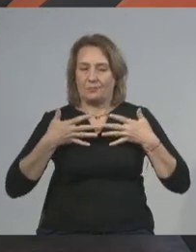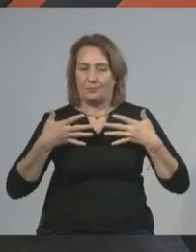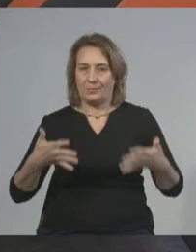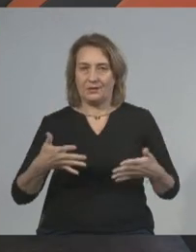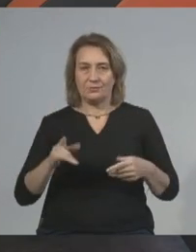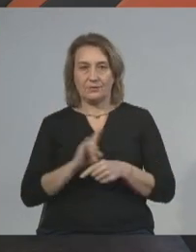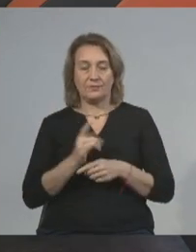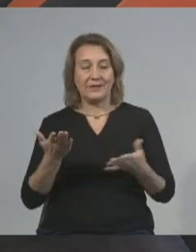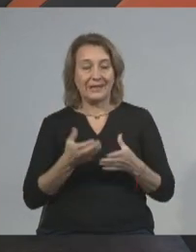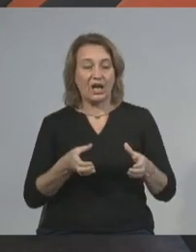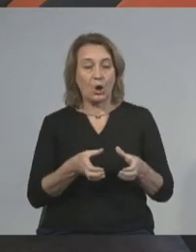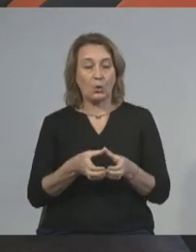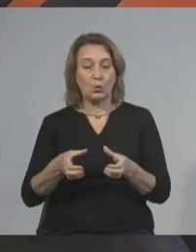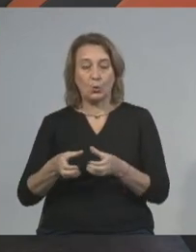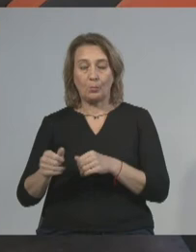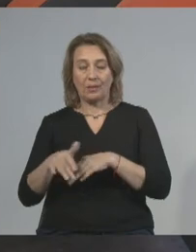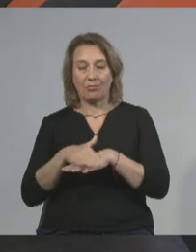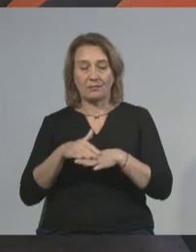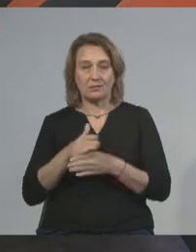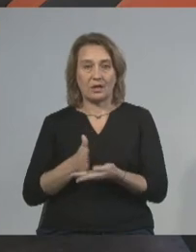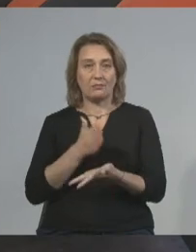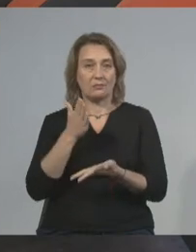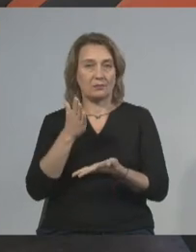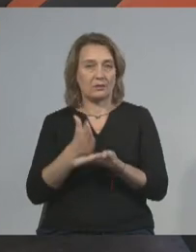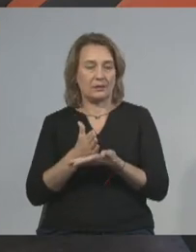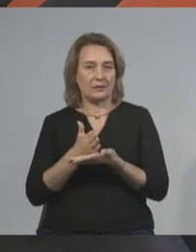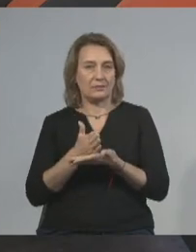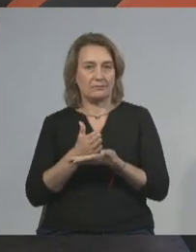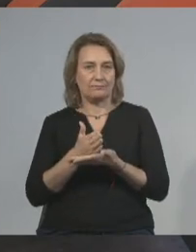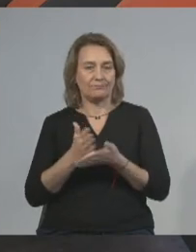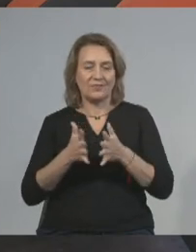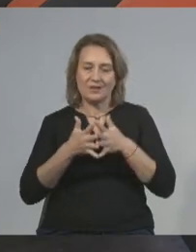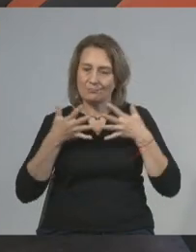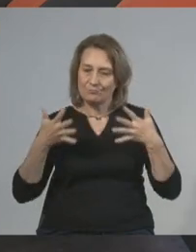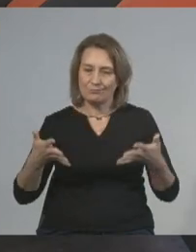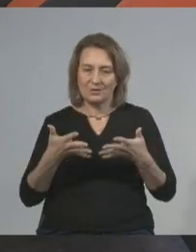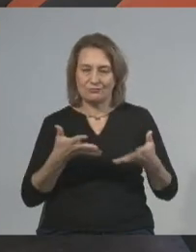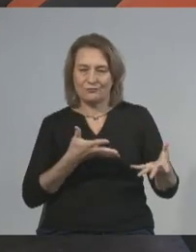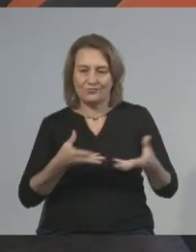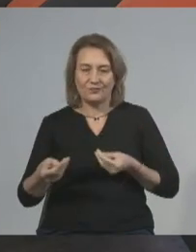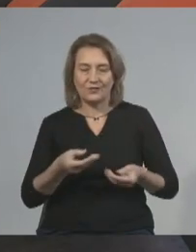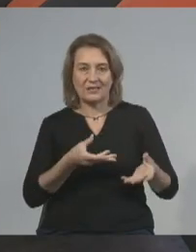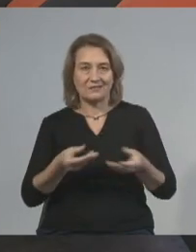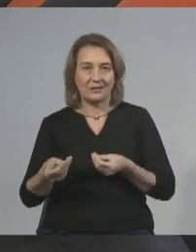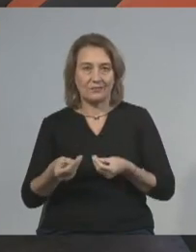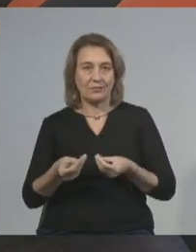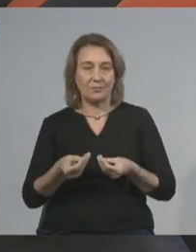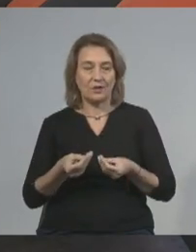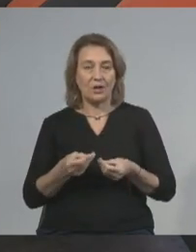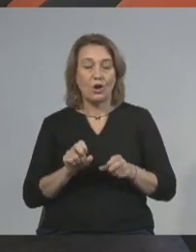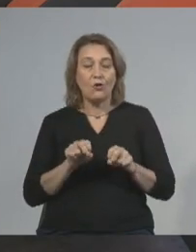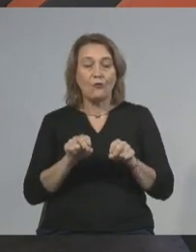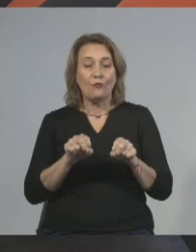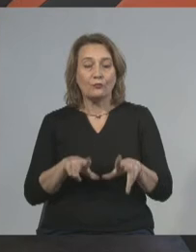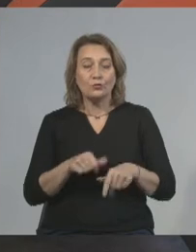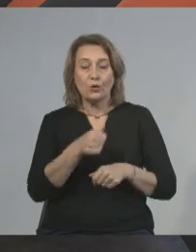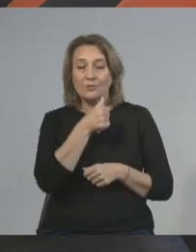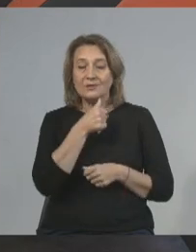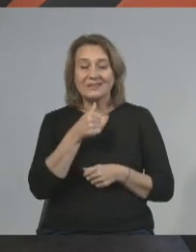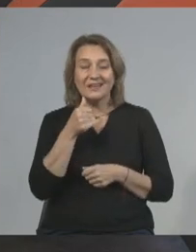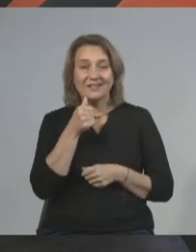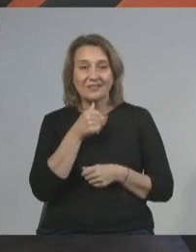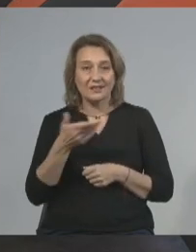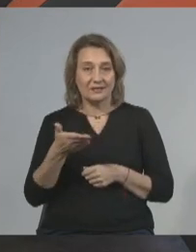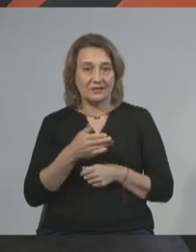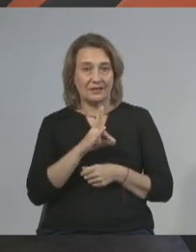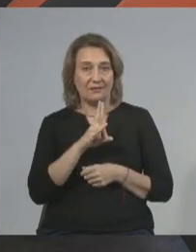most vulnerable to these narratives which parts of the population are the most vulnerable